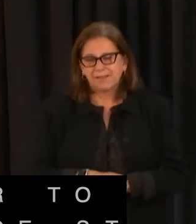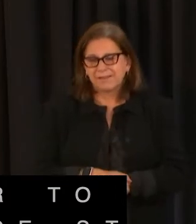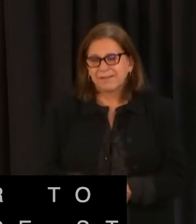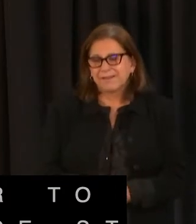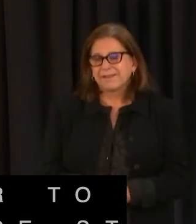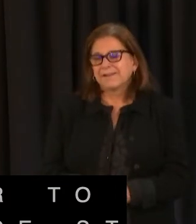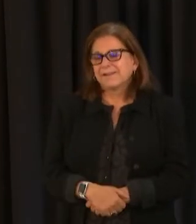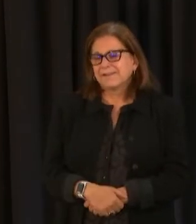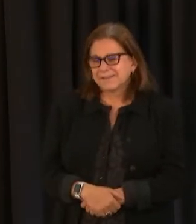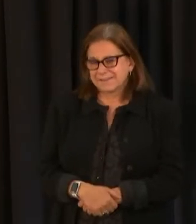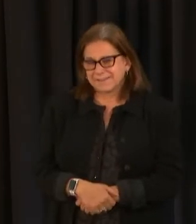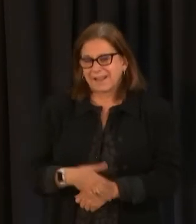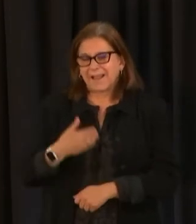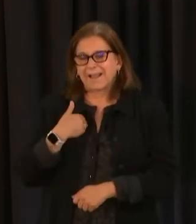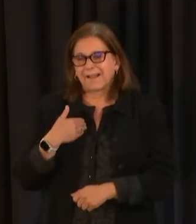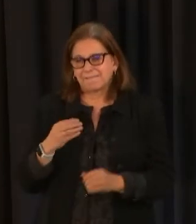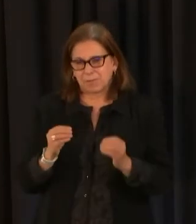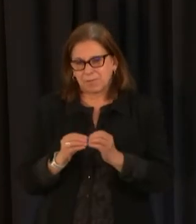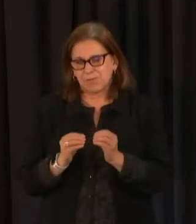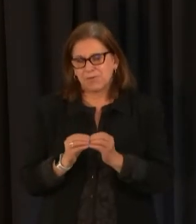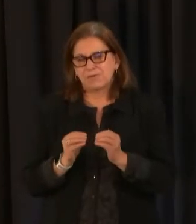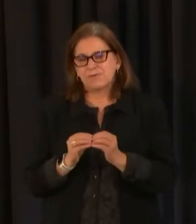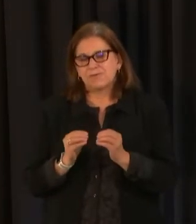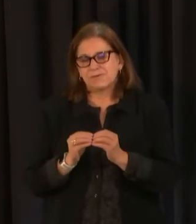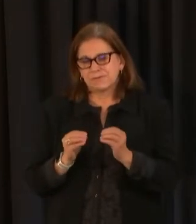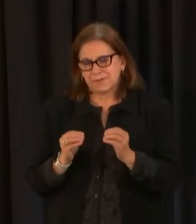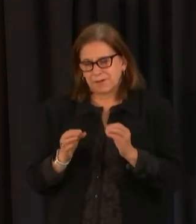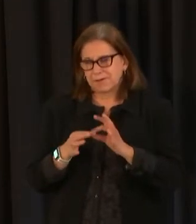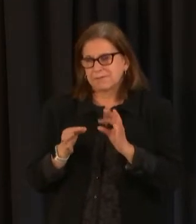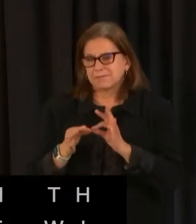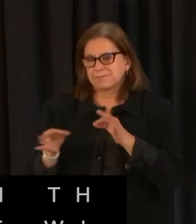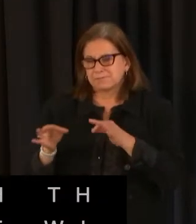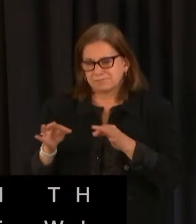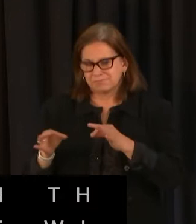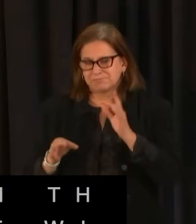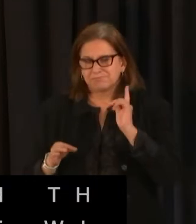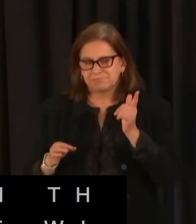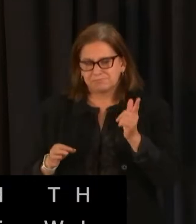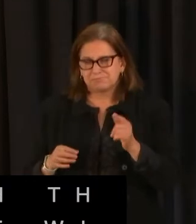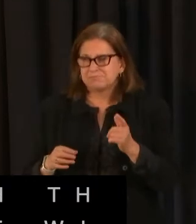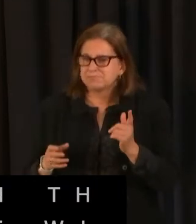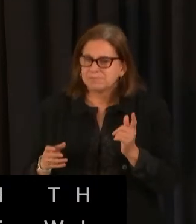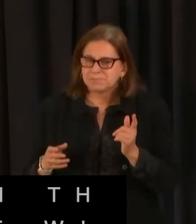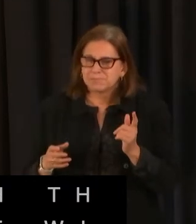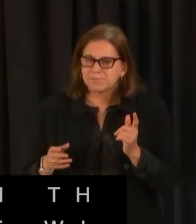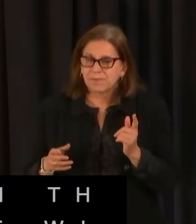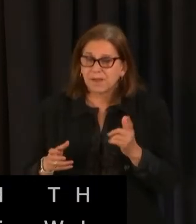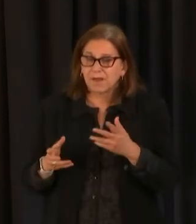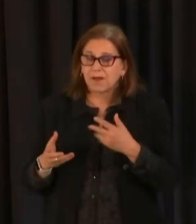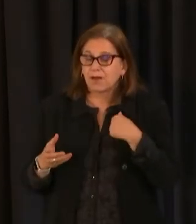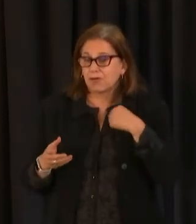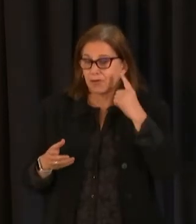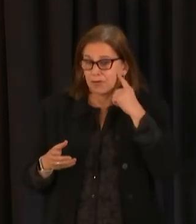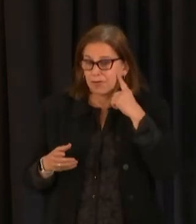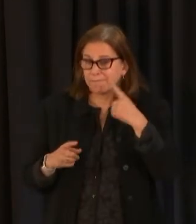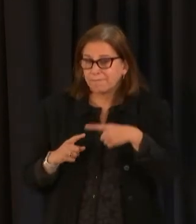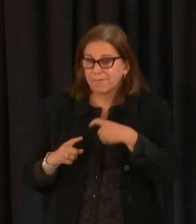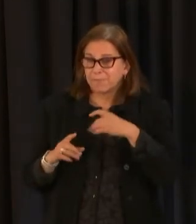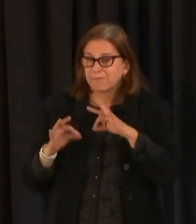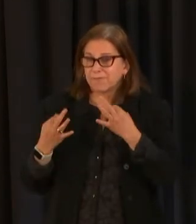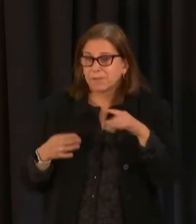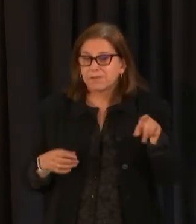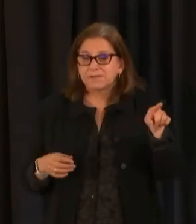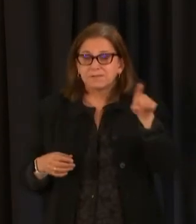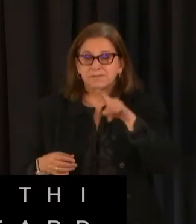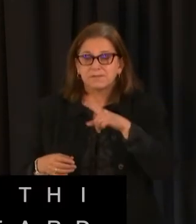I certainly we will have more to say, but I think what we've largely heard from